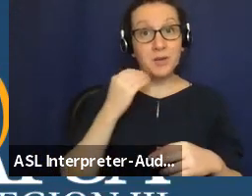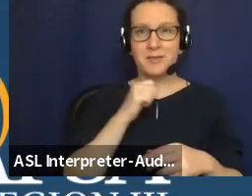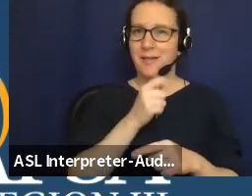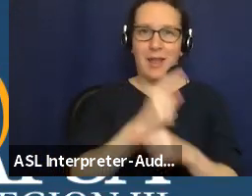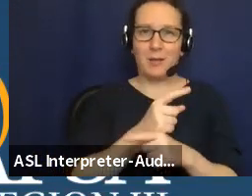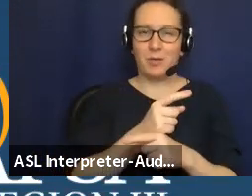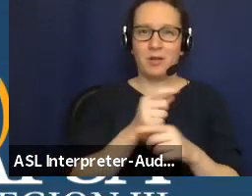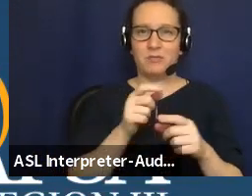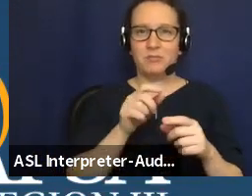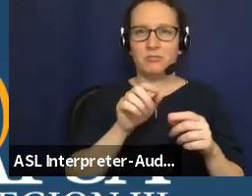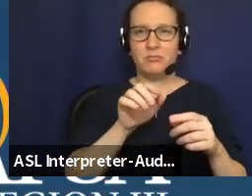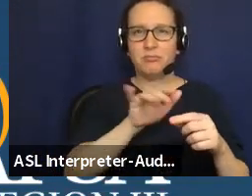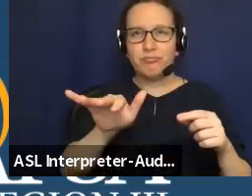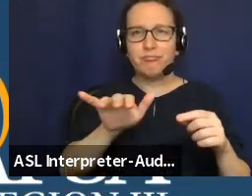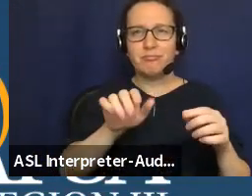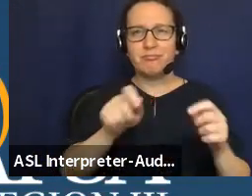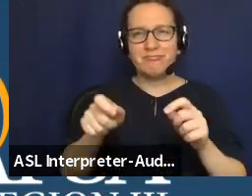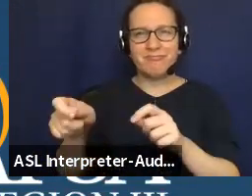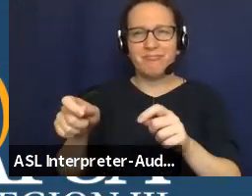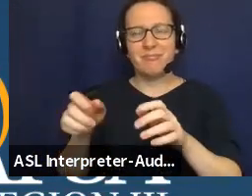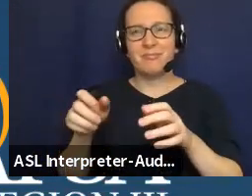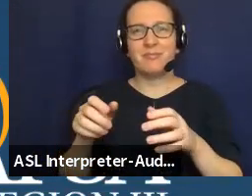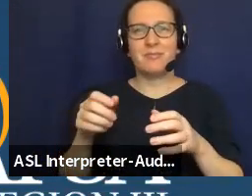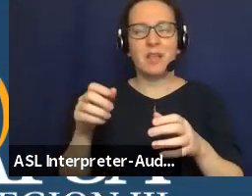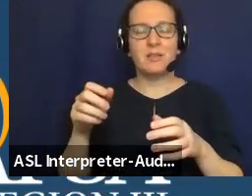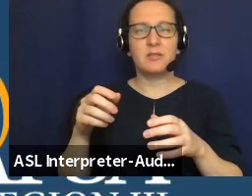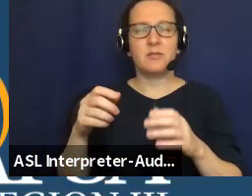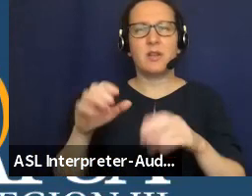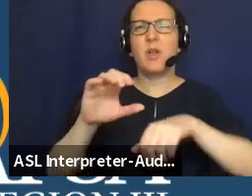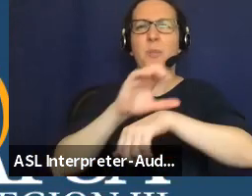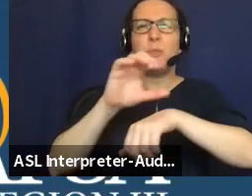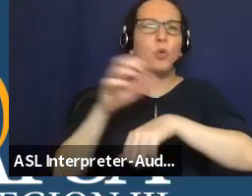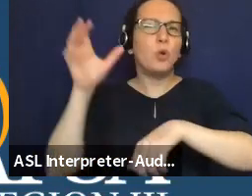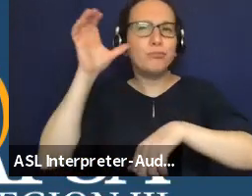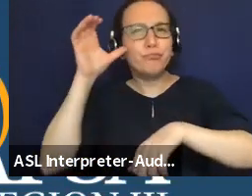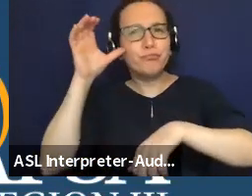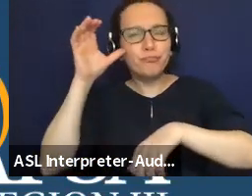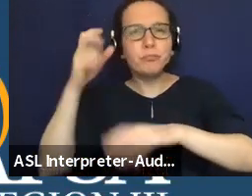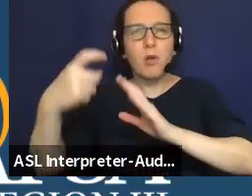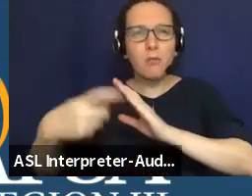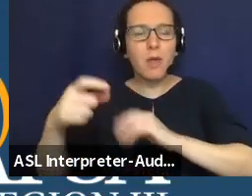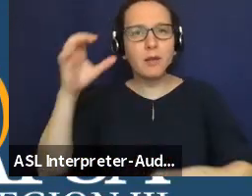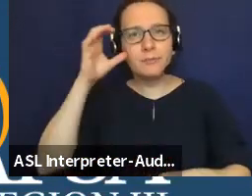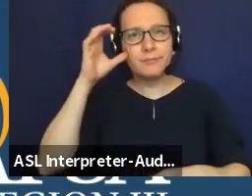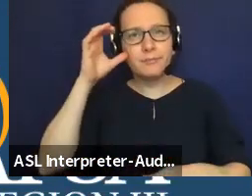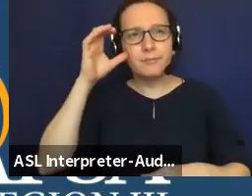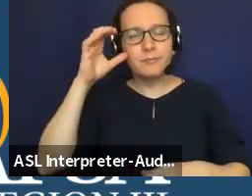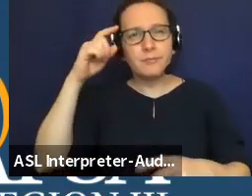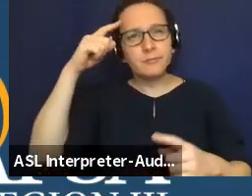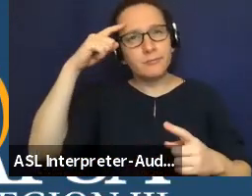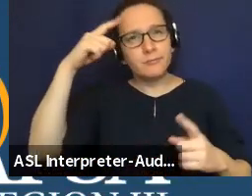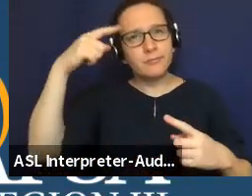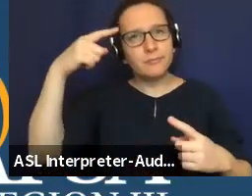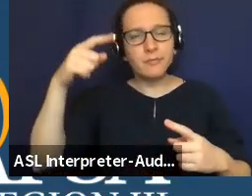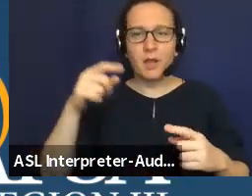accurate because it's just done through, automatic AI intelligence. So it's